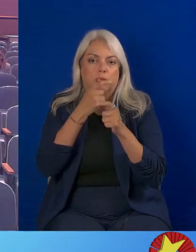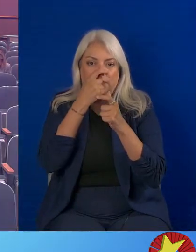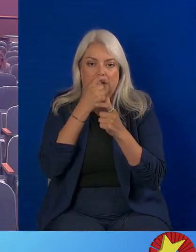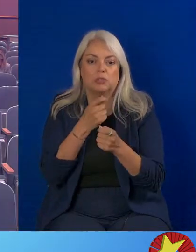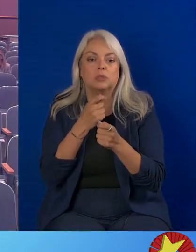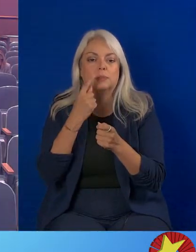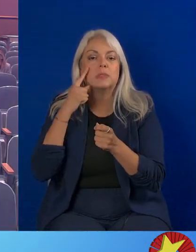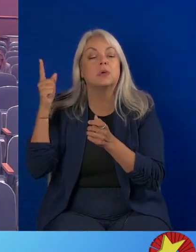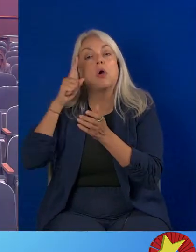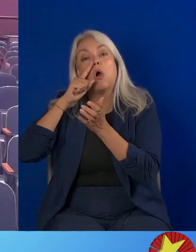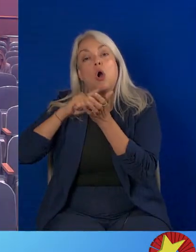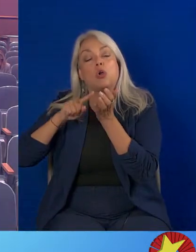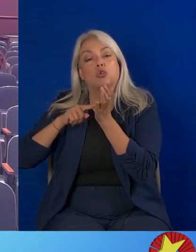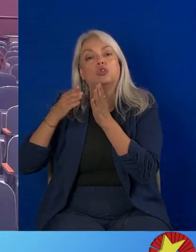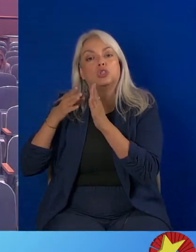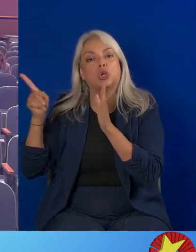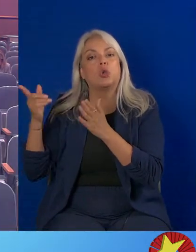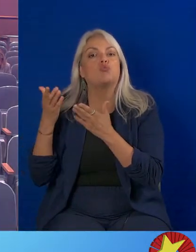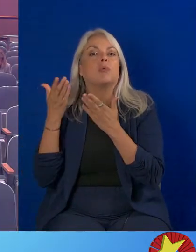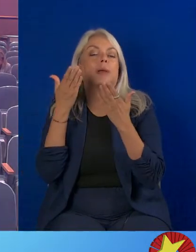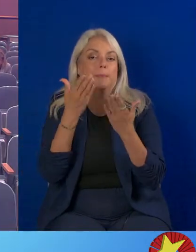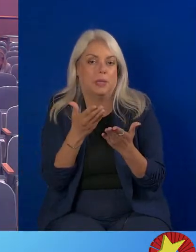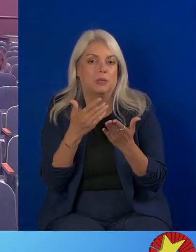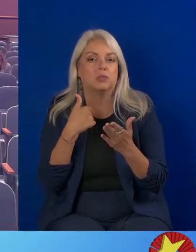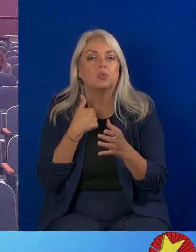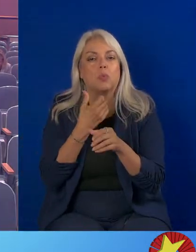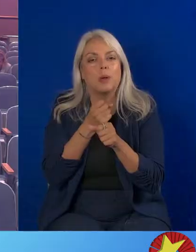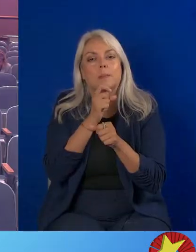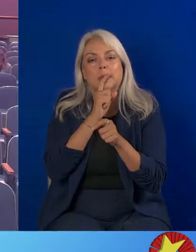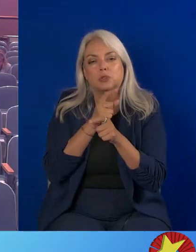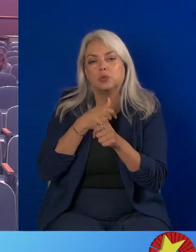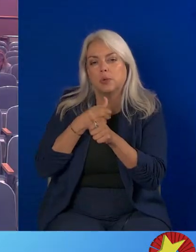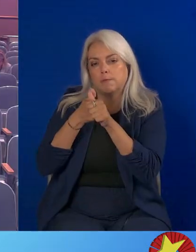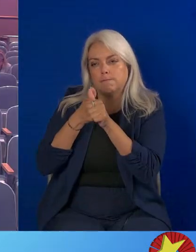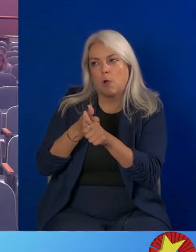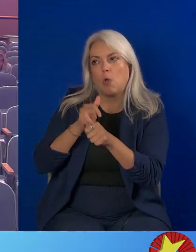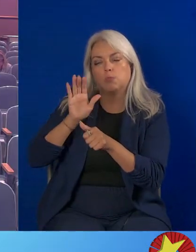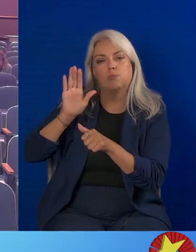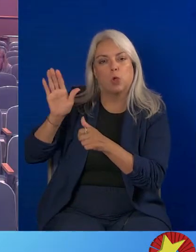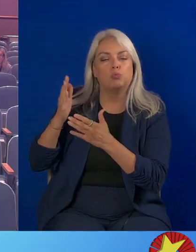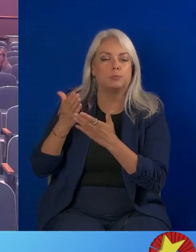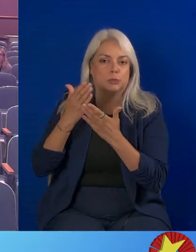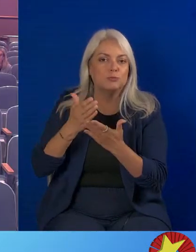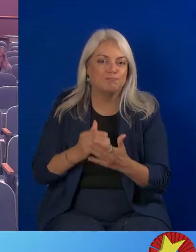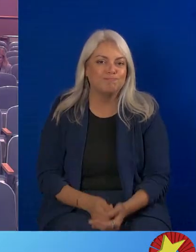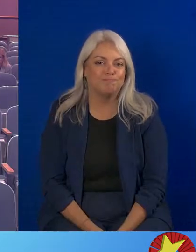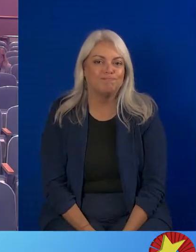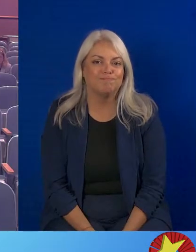Auditor General recommendations. So we want to make sure that that's really clear.